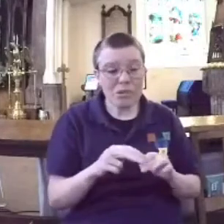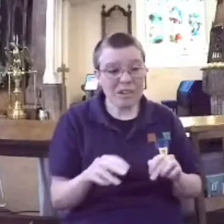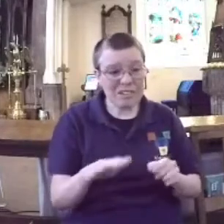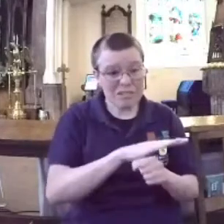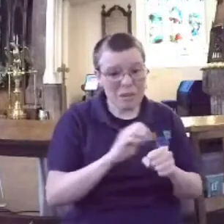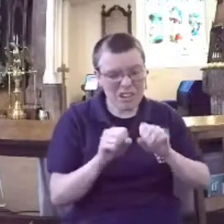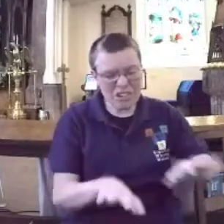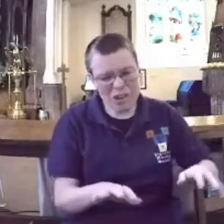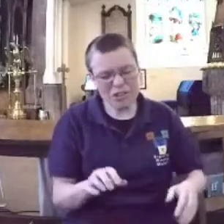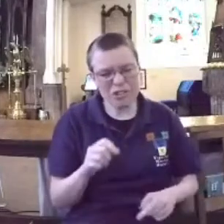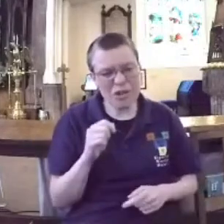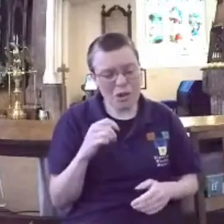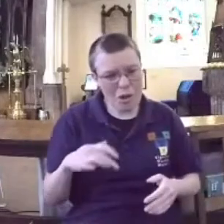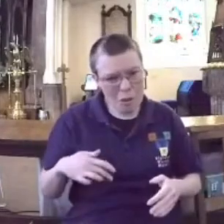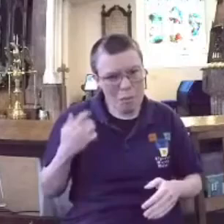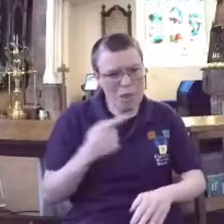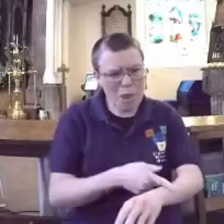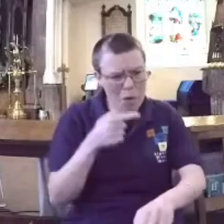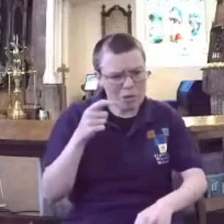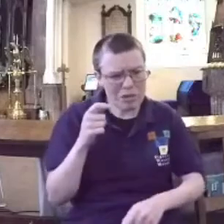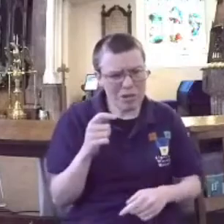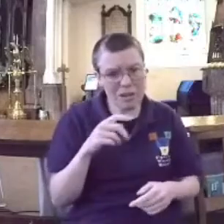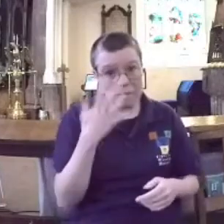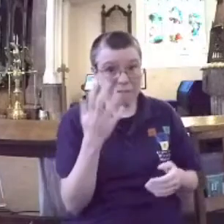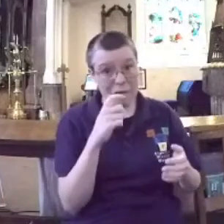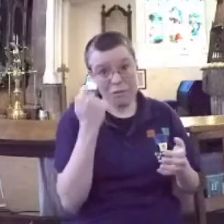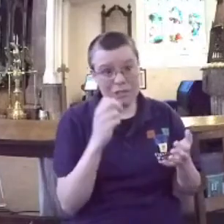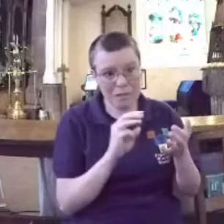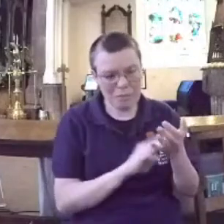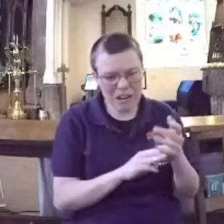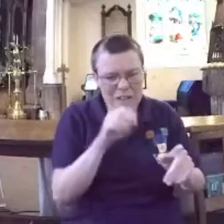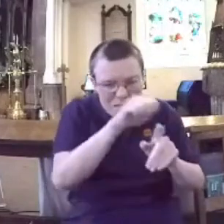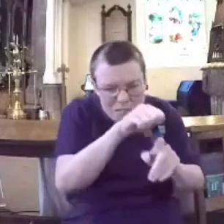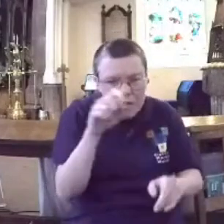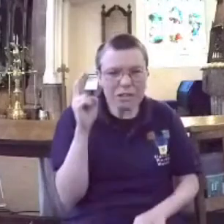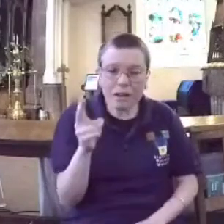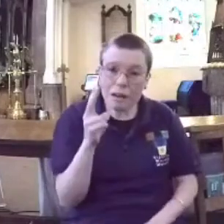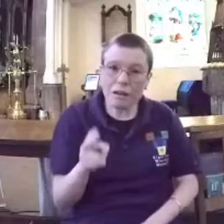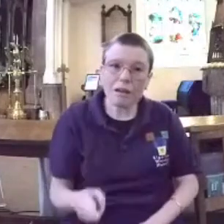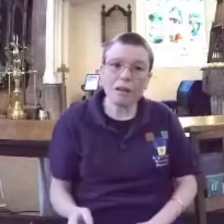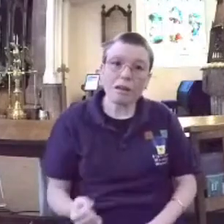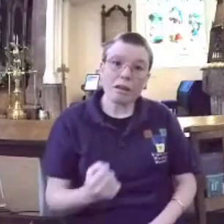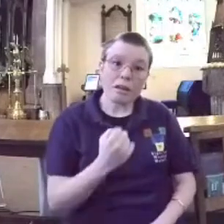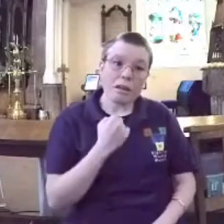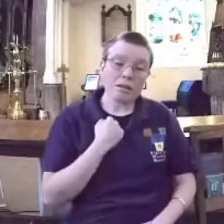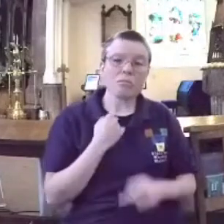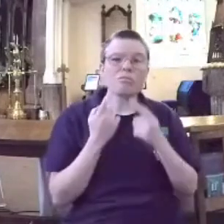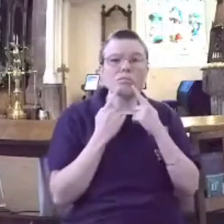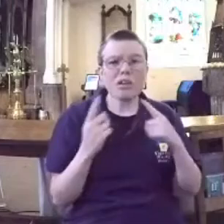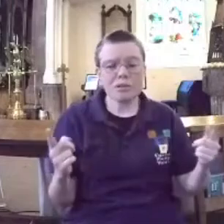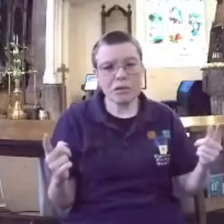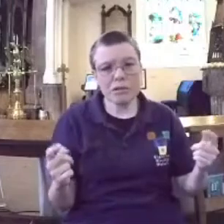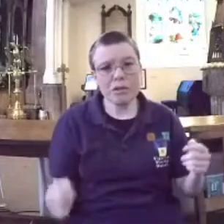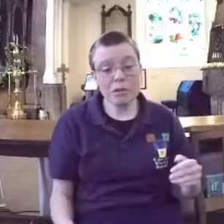long time to, probably 5 or 10 minutes to find it again. So here goes. So my testament is going to